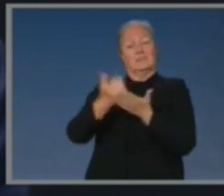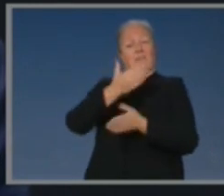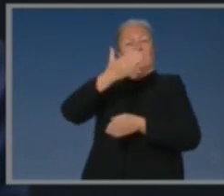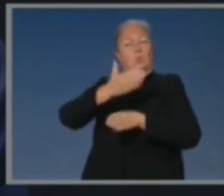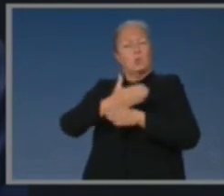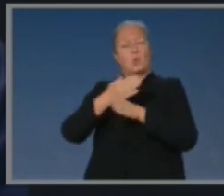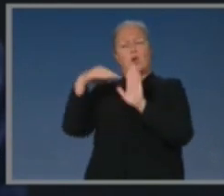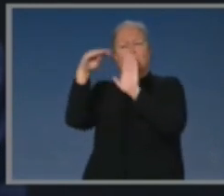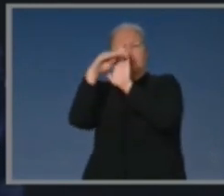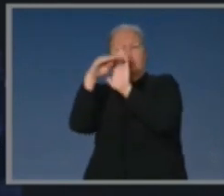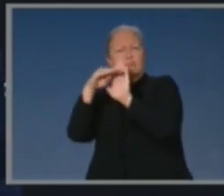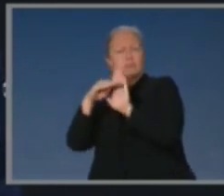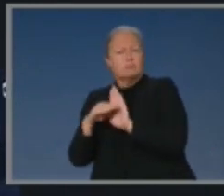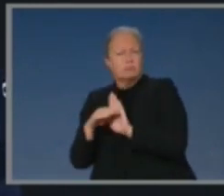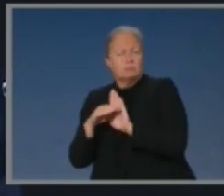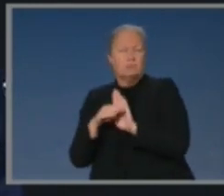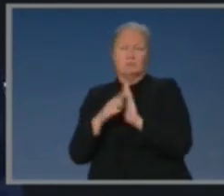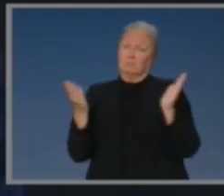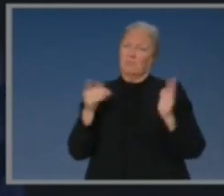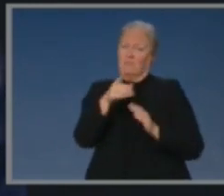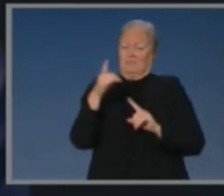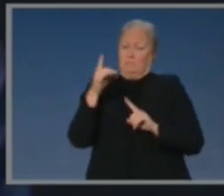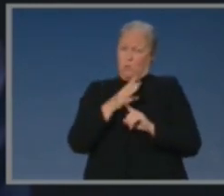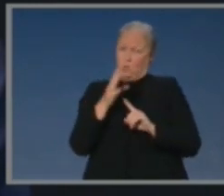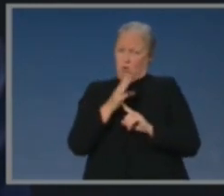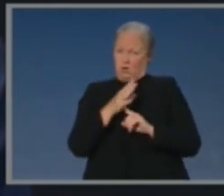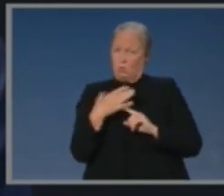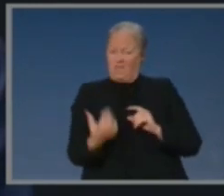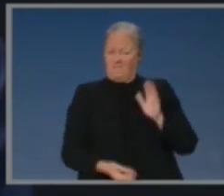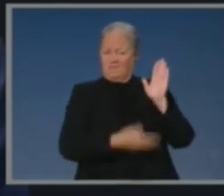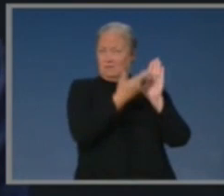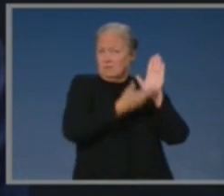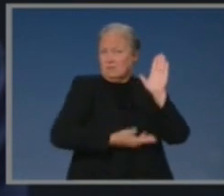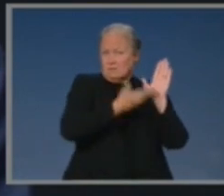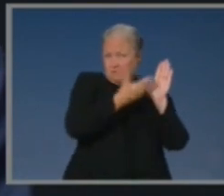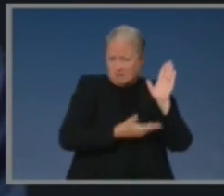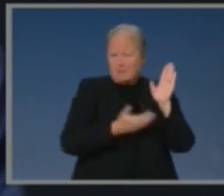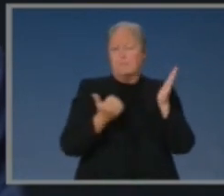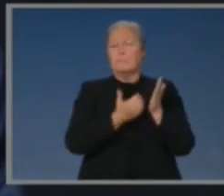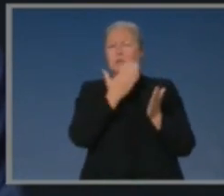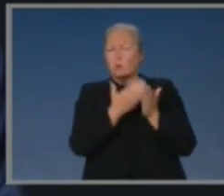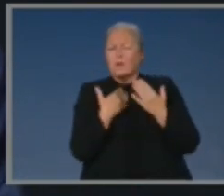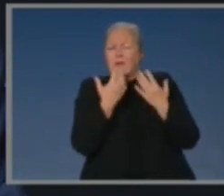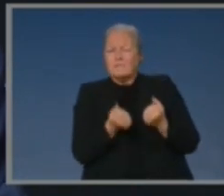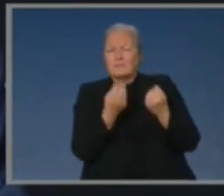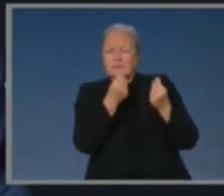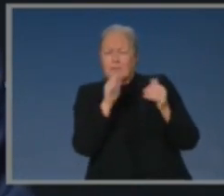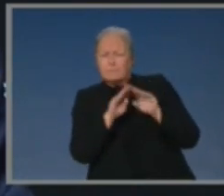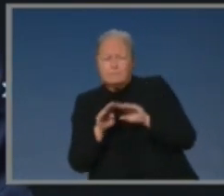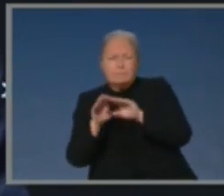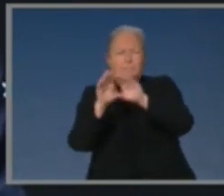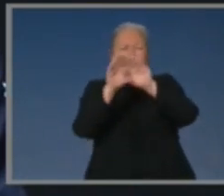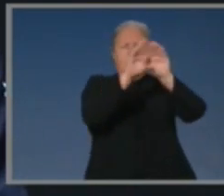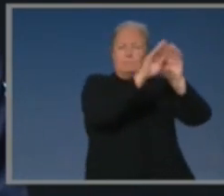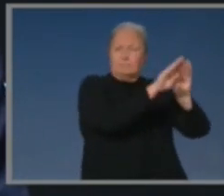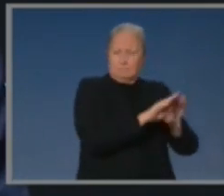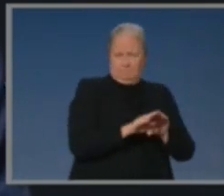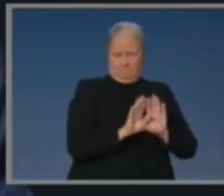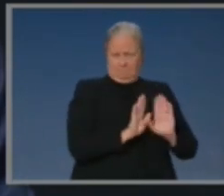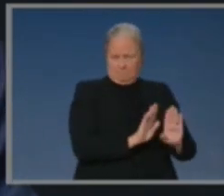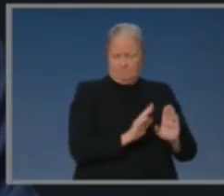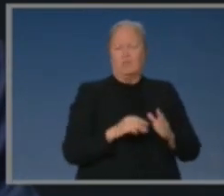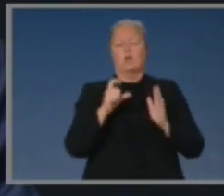very important first step in ensuring that there's consistency in approach as the economy reanimates. Obviously, the COVID Safe